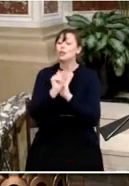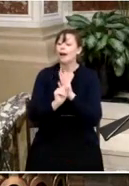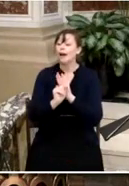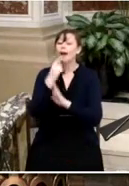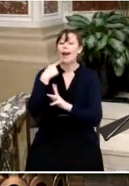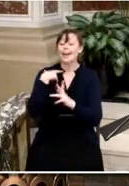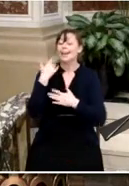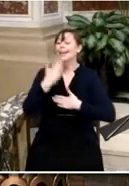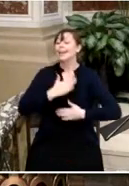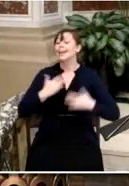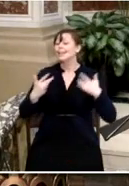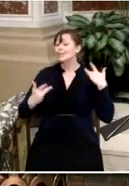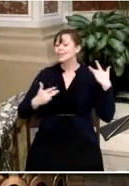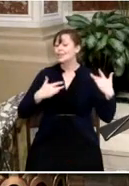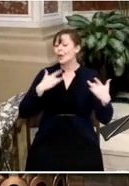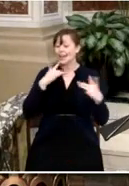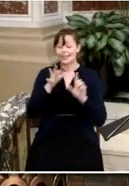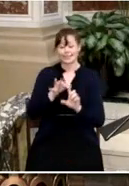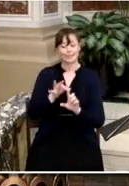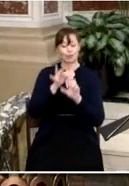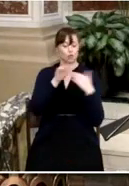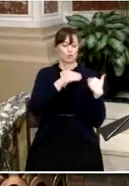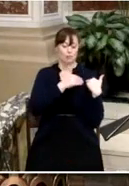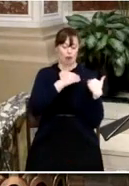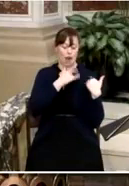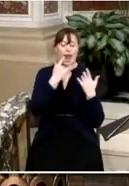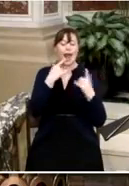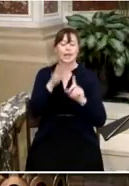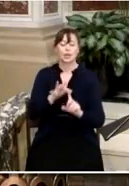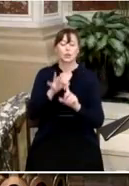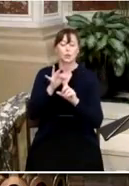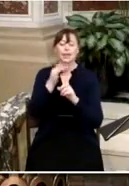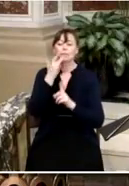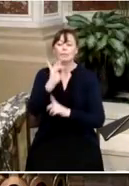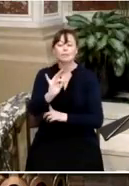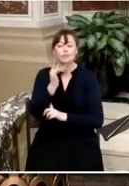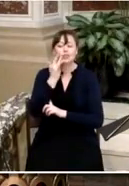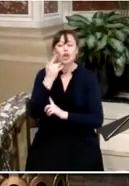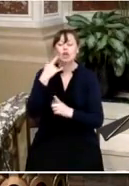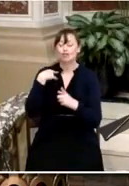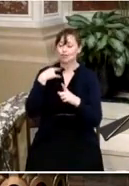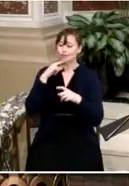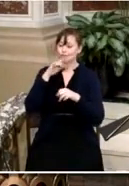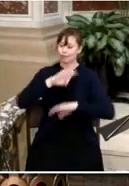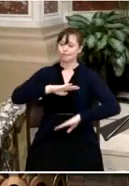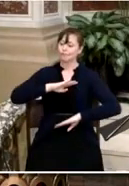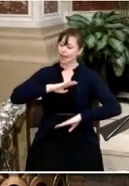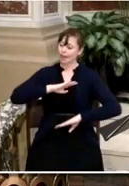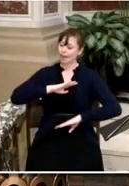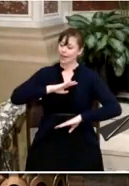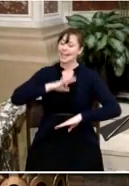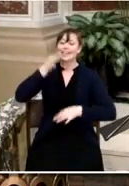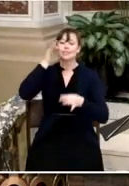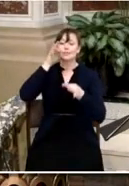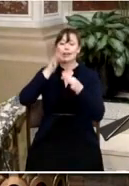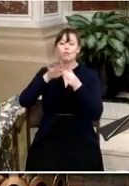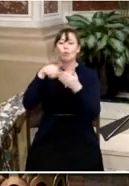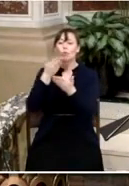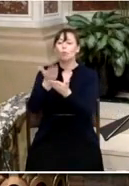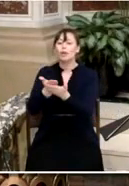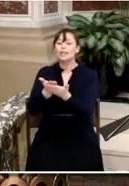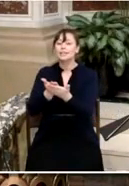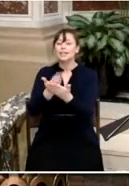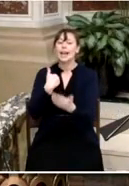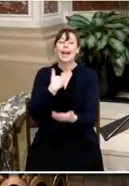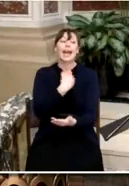a special responsibility and a unique privilege in fulfilling Christ's faithful witness in